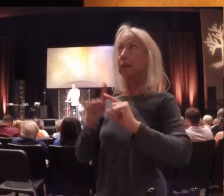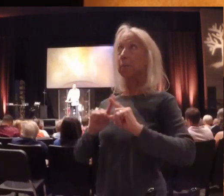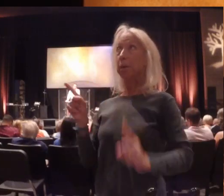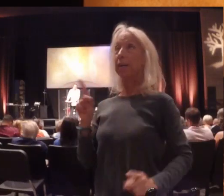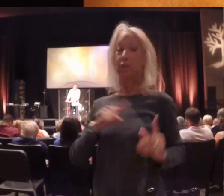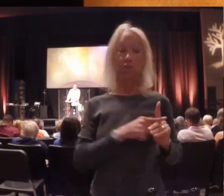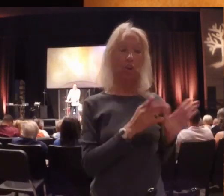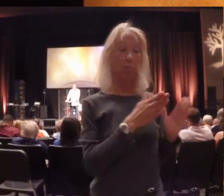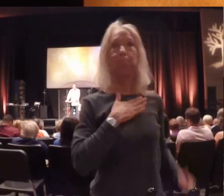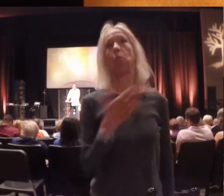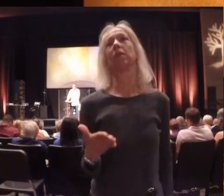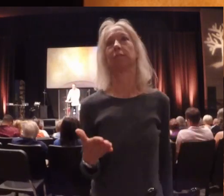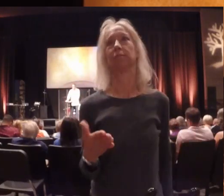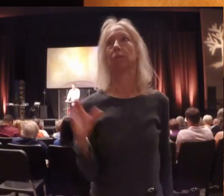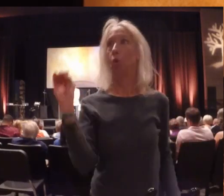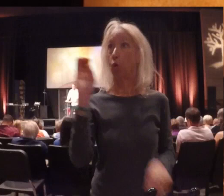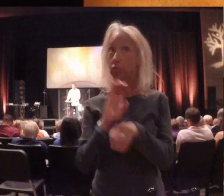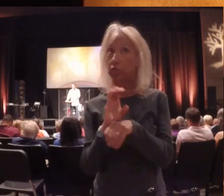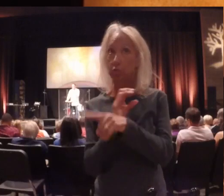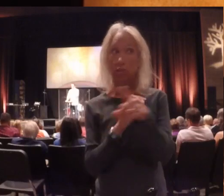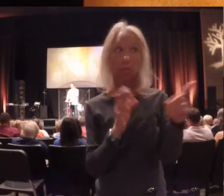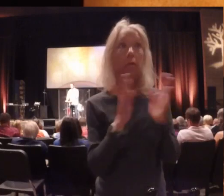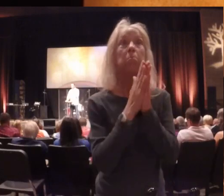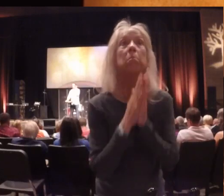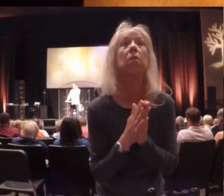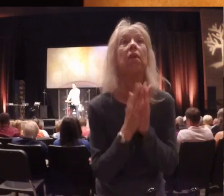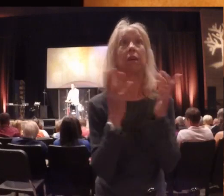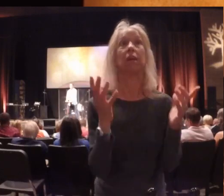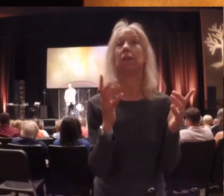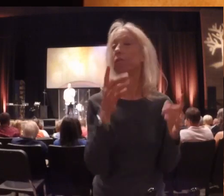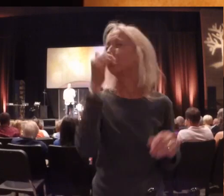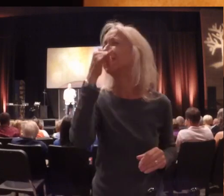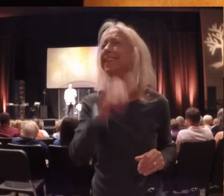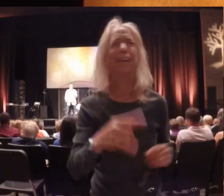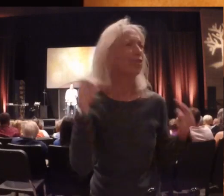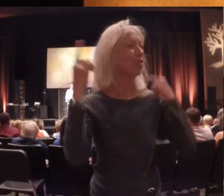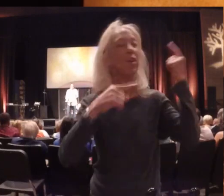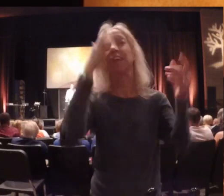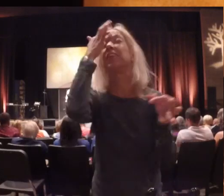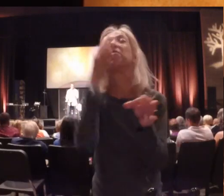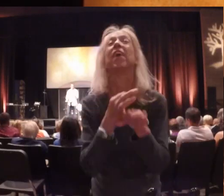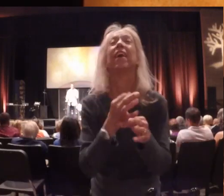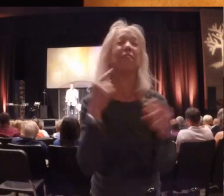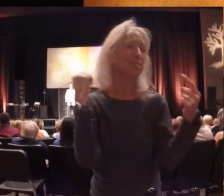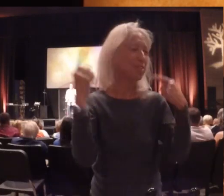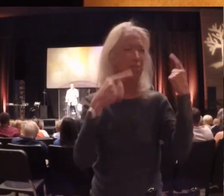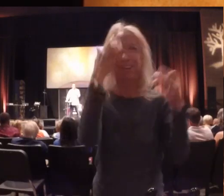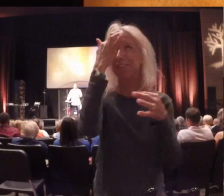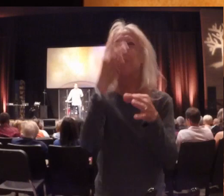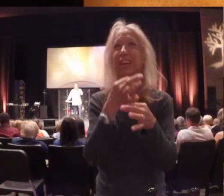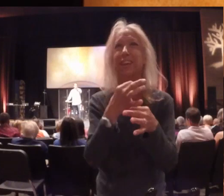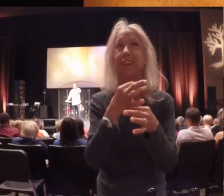big, but is willing to start small. Church, Orchard Church, let's pray. Let's pray to be a church with ridiculous